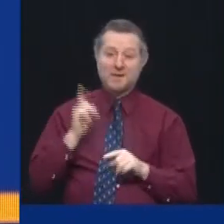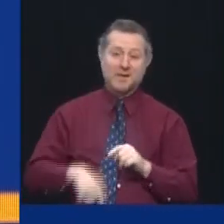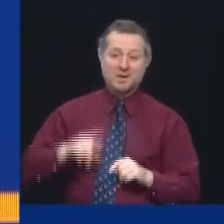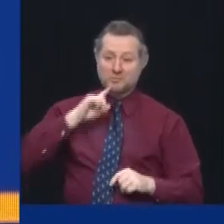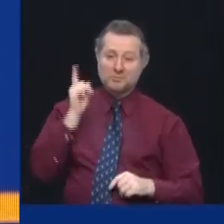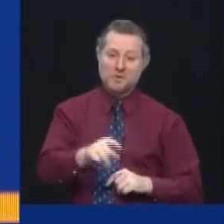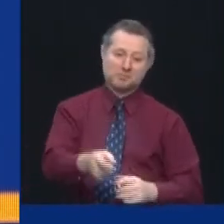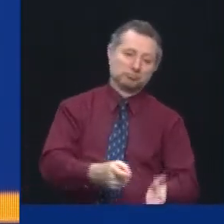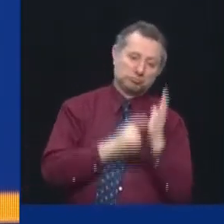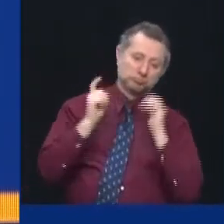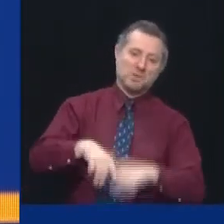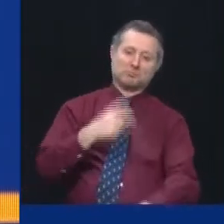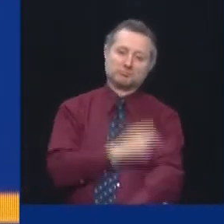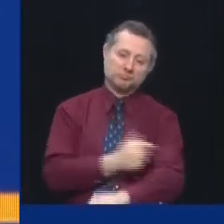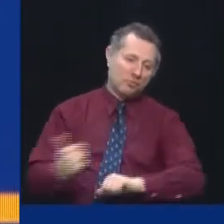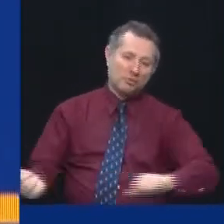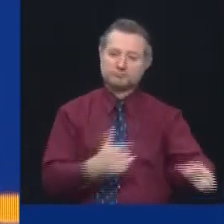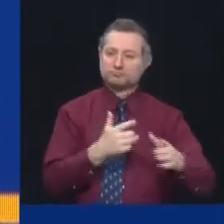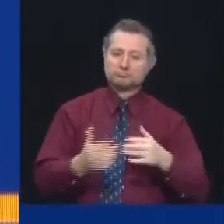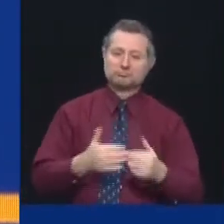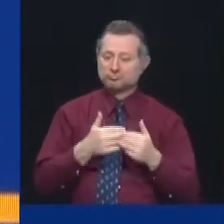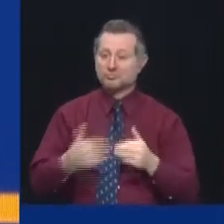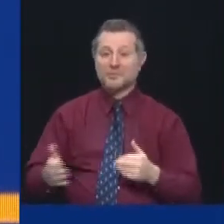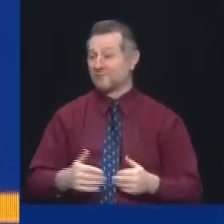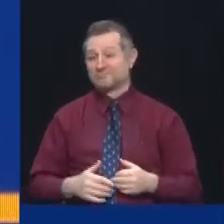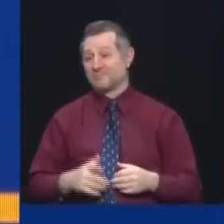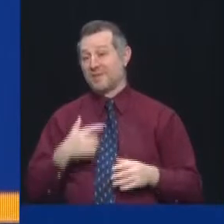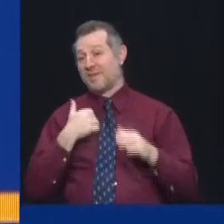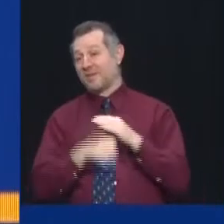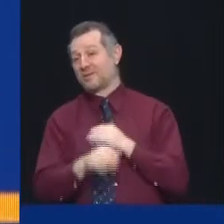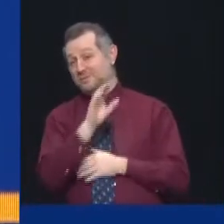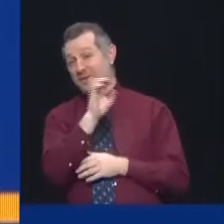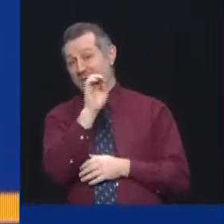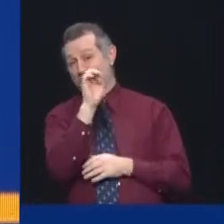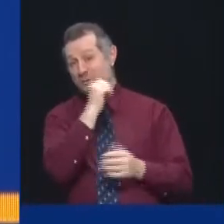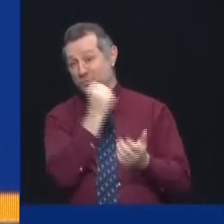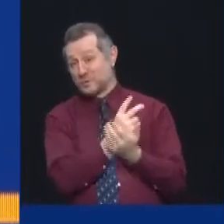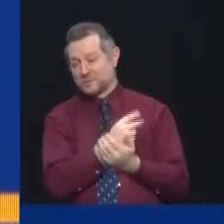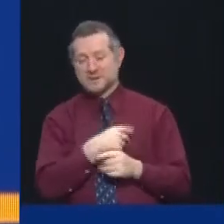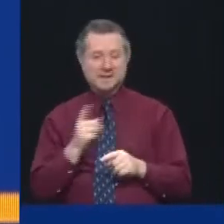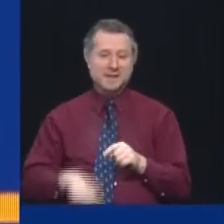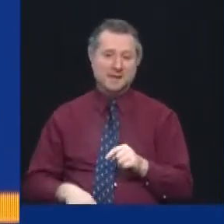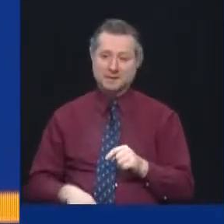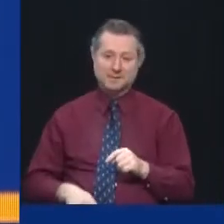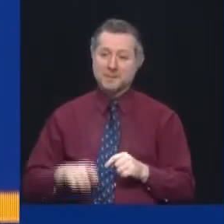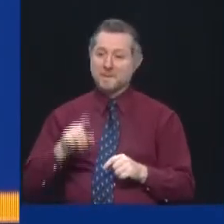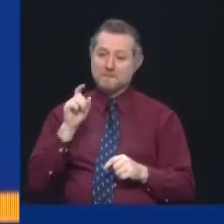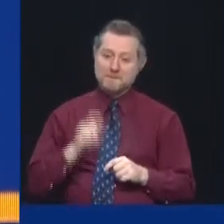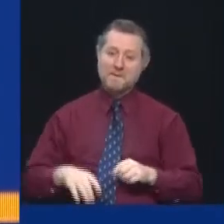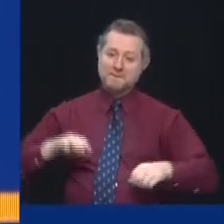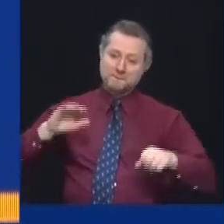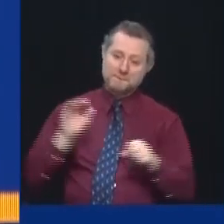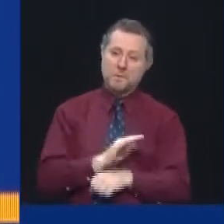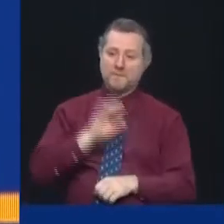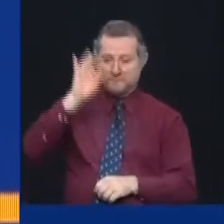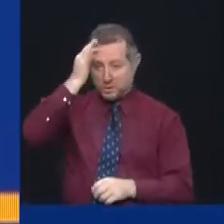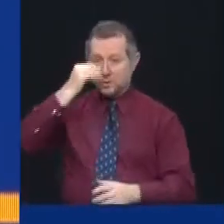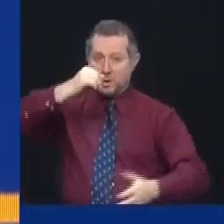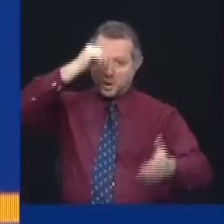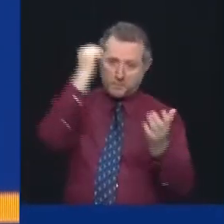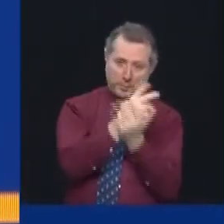can do, but we must believe that we can do it. New Yorkers